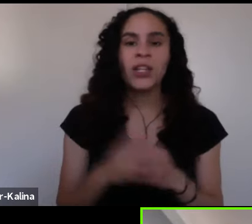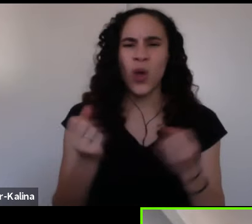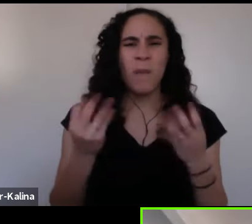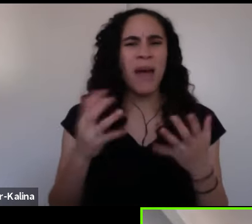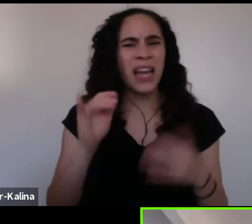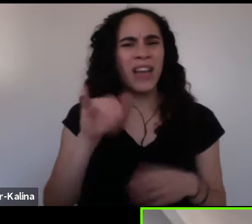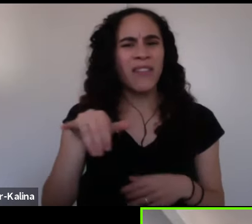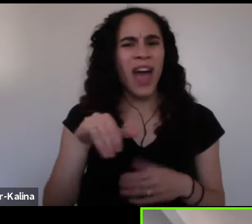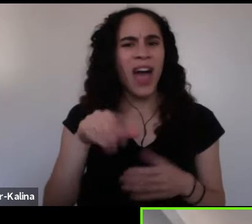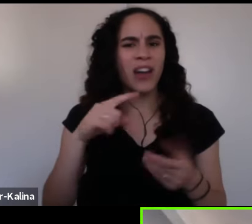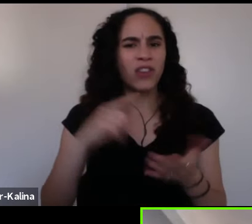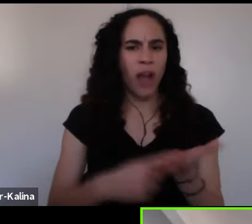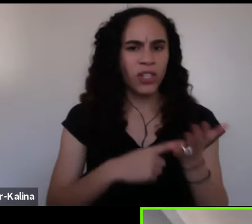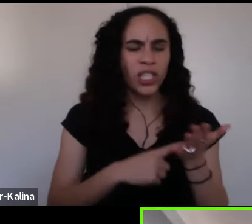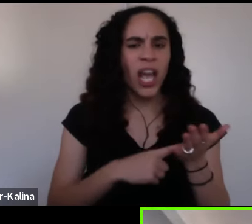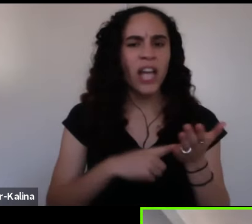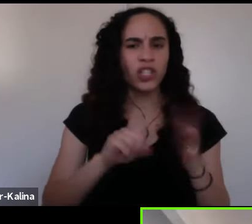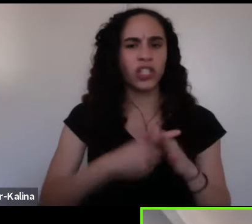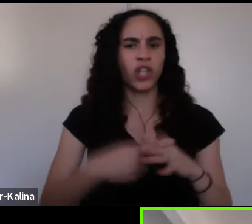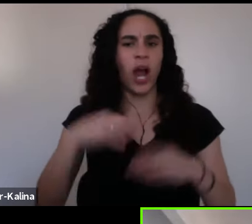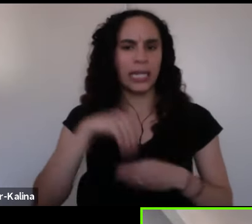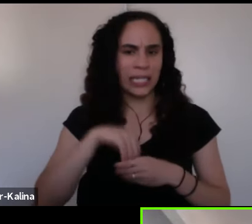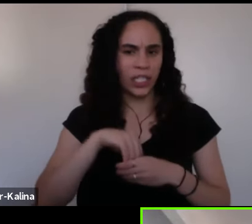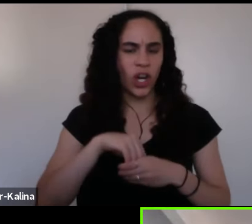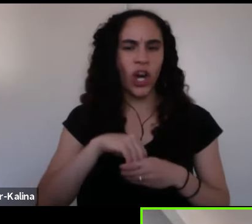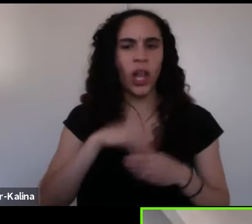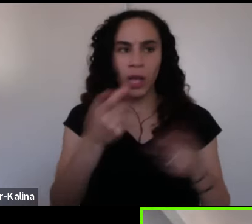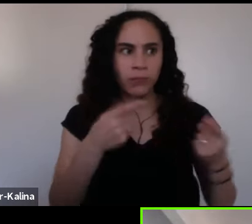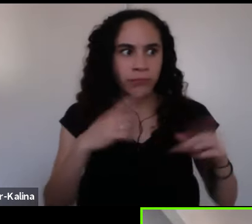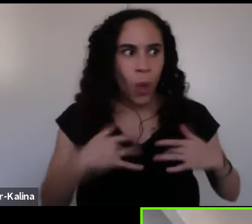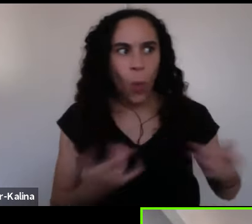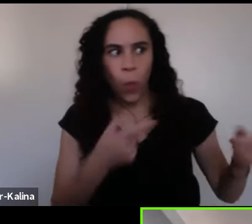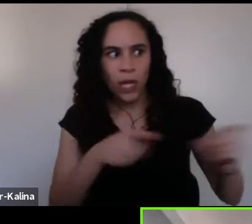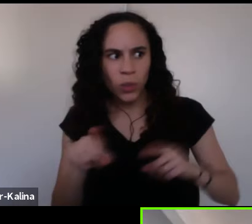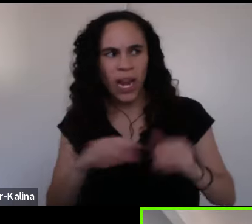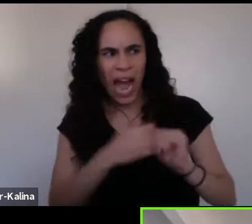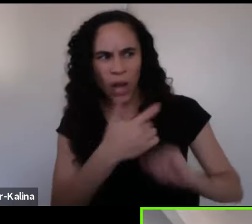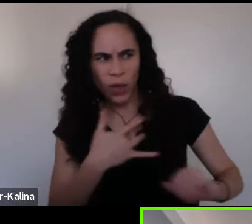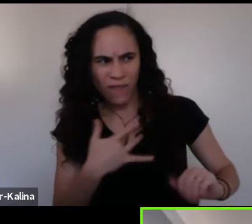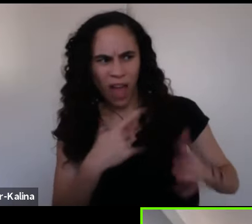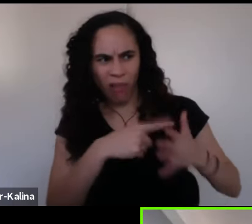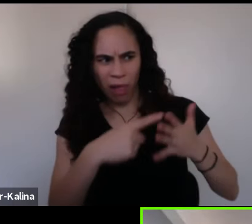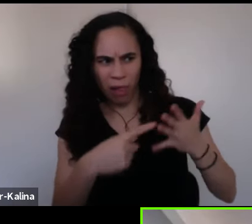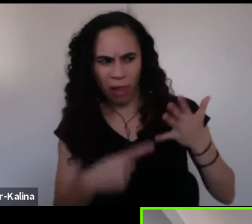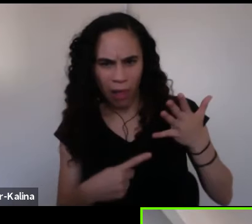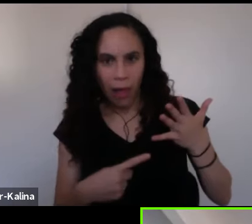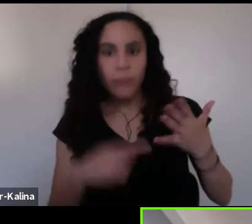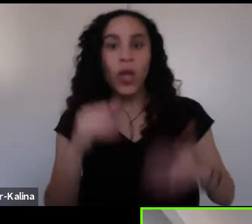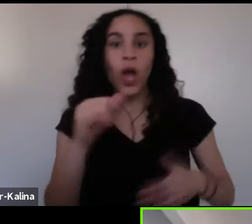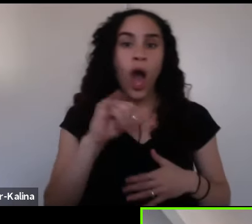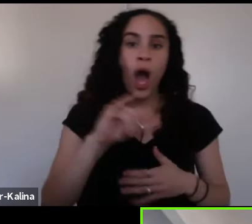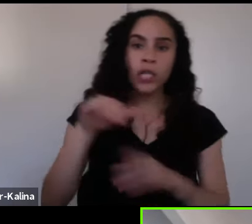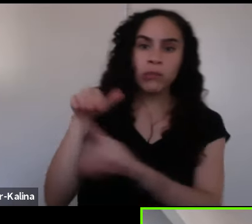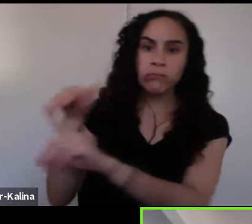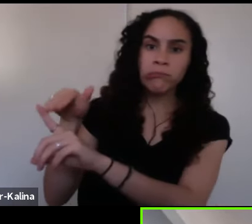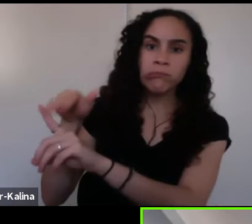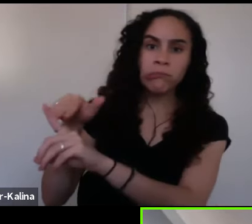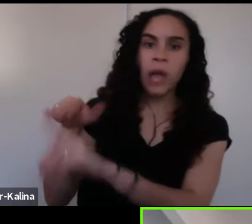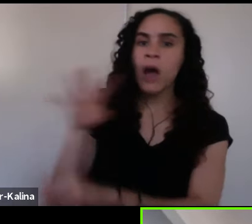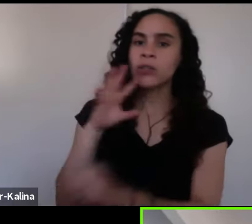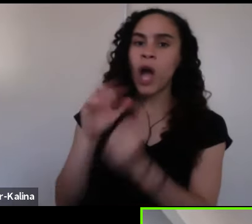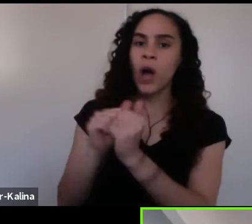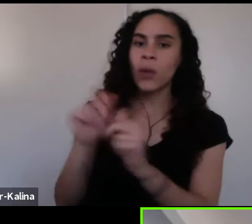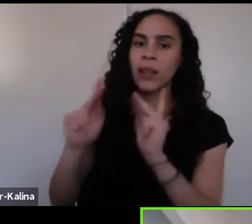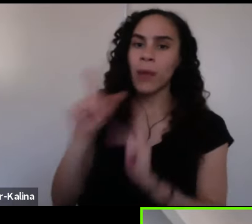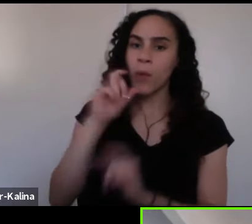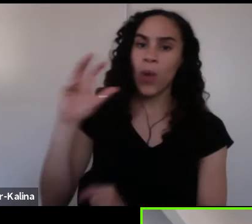to, okay, what's going on? How do you feel about this? How do you feel about that? And then also talking with people that left. I did a lot of that when I first